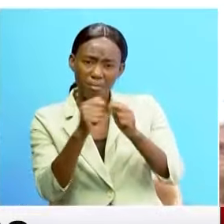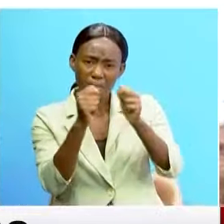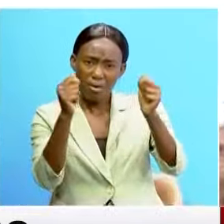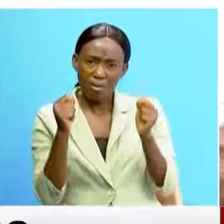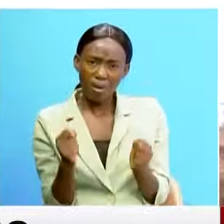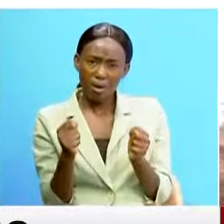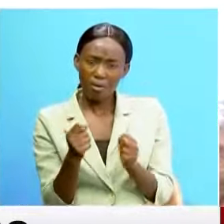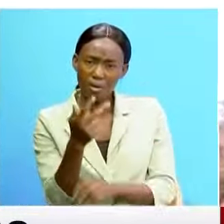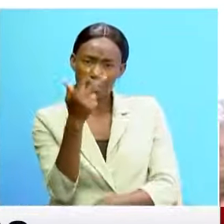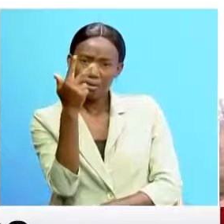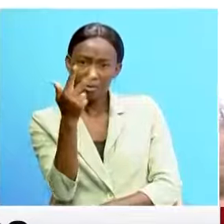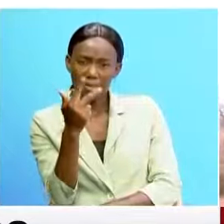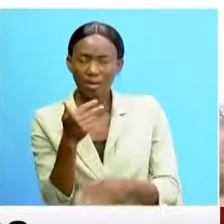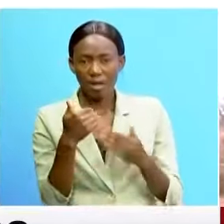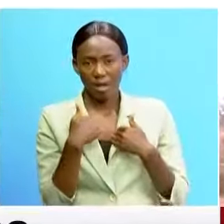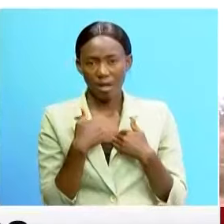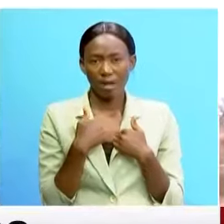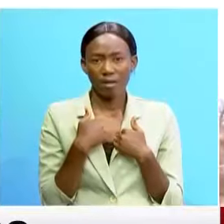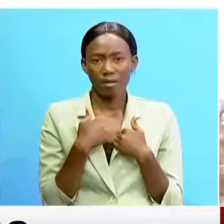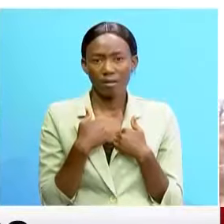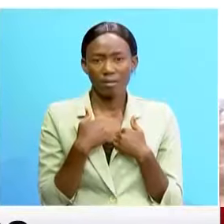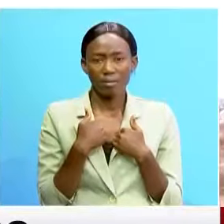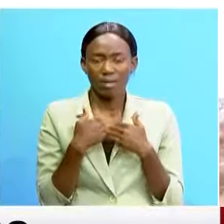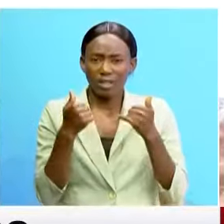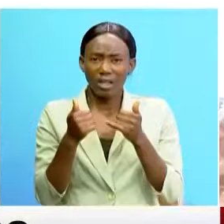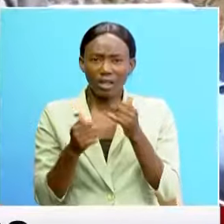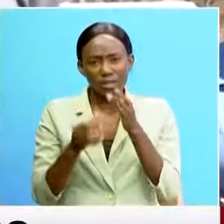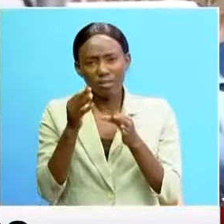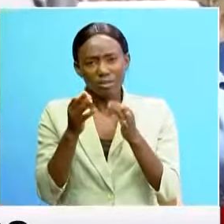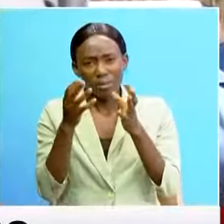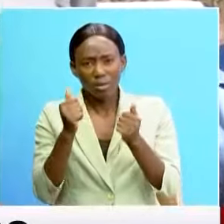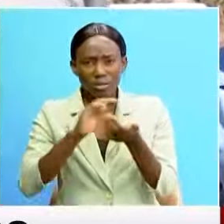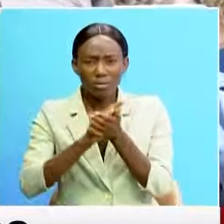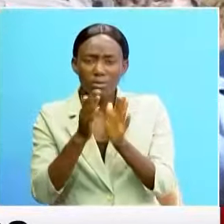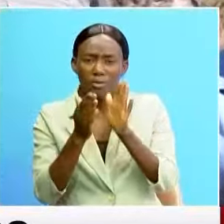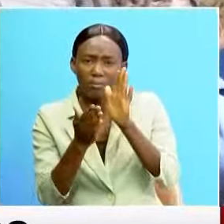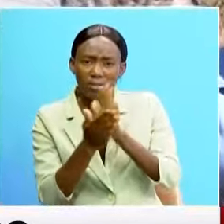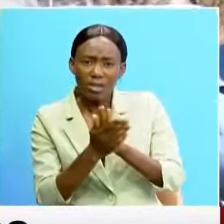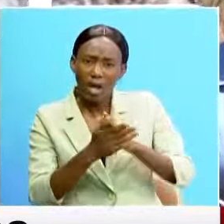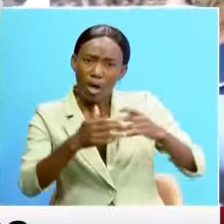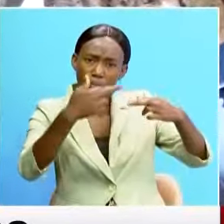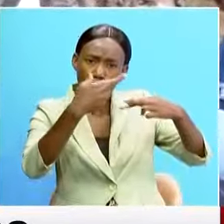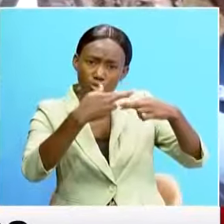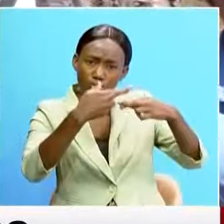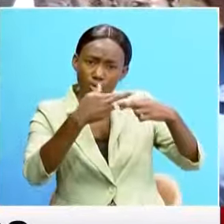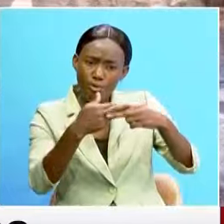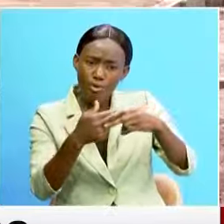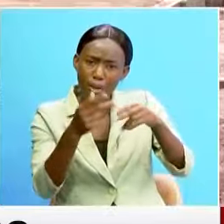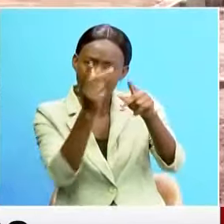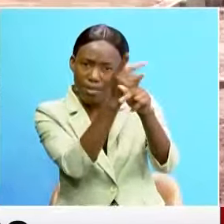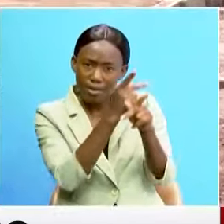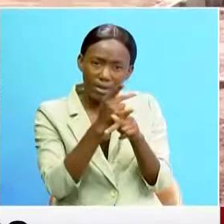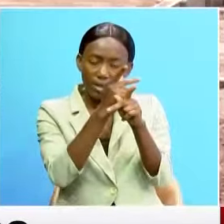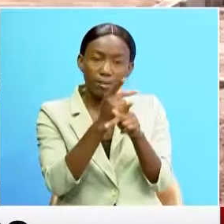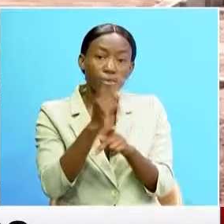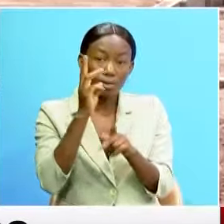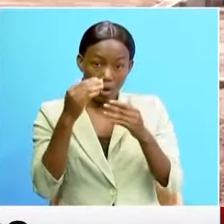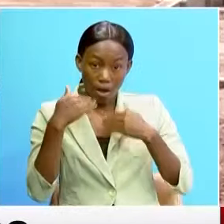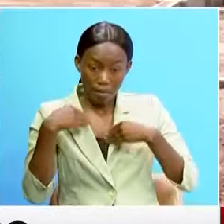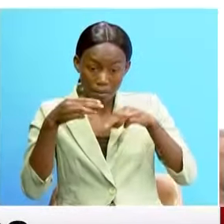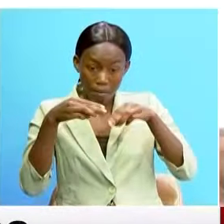to come with a storage. There will be a storeroom for the guys that will be operating from here, the